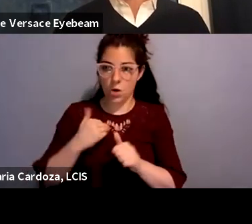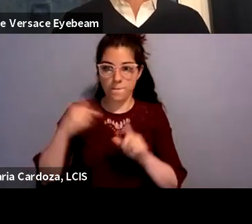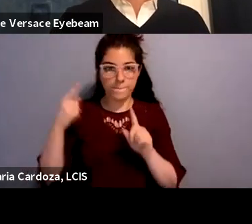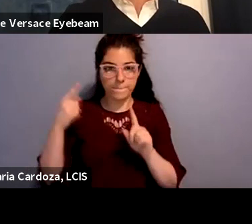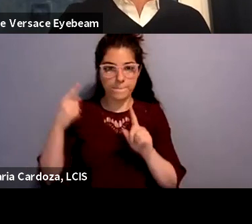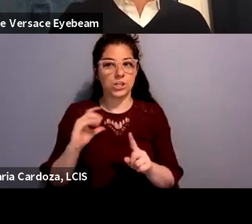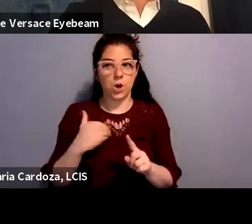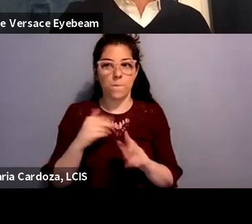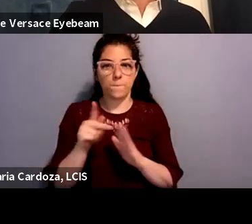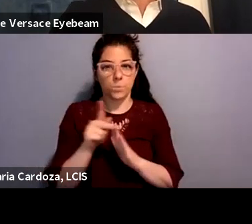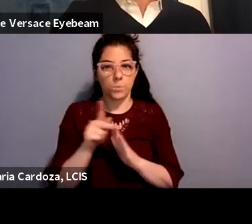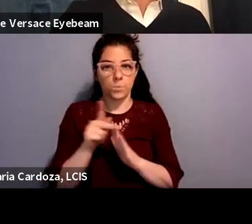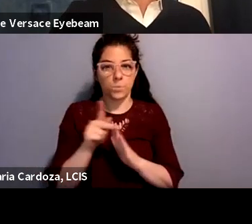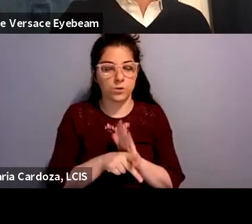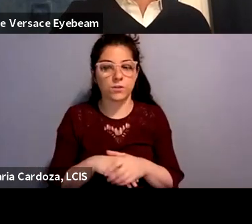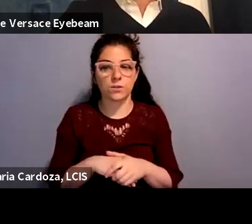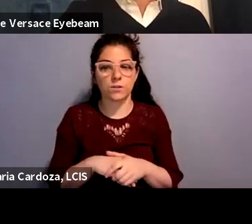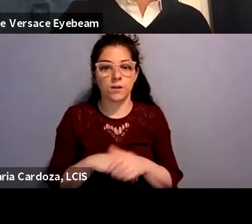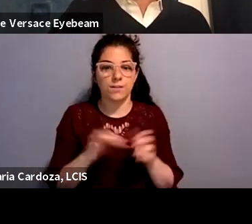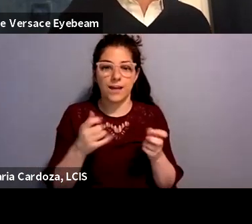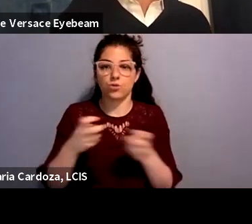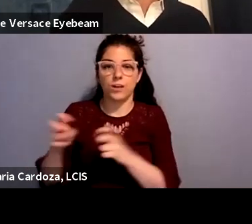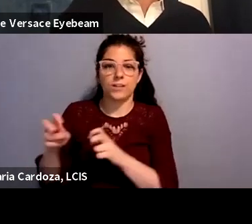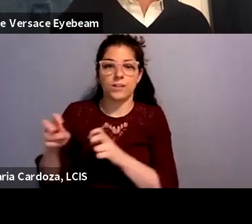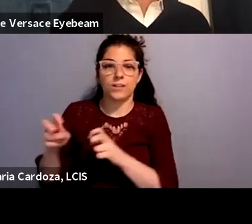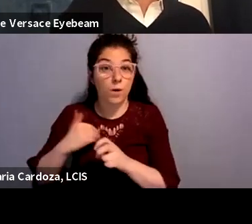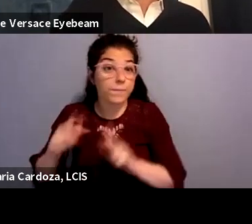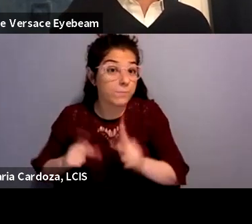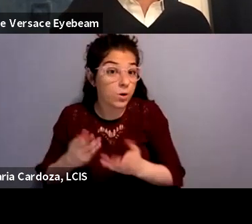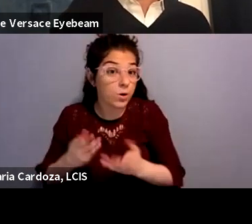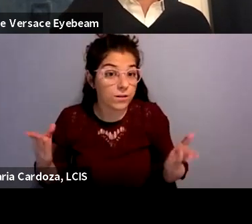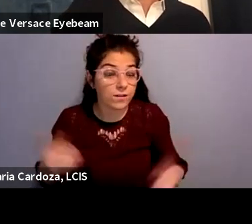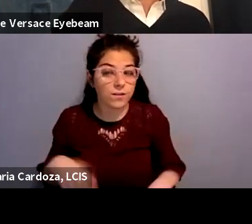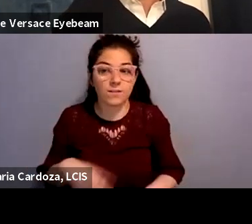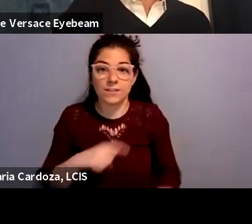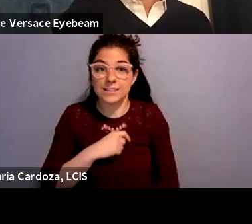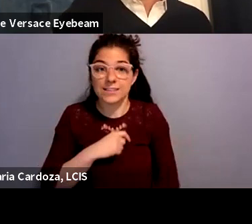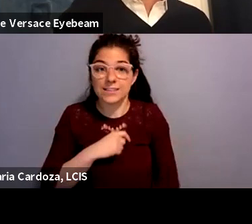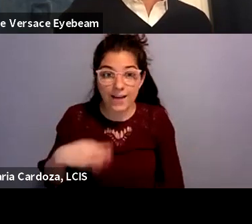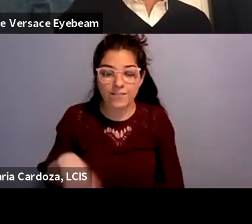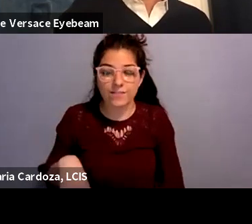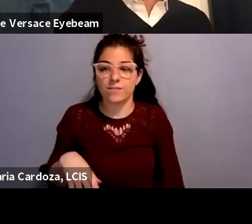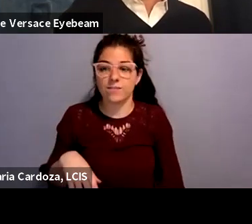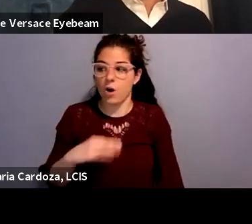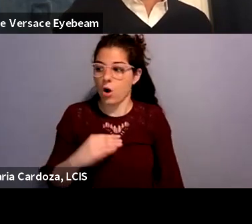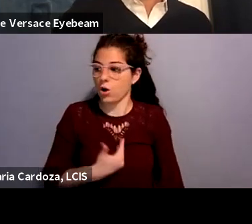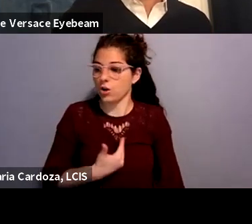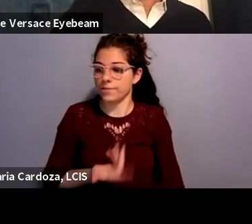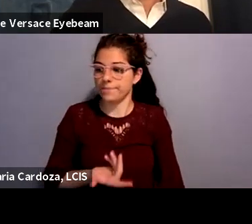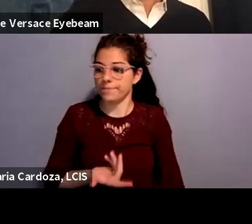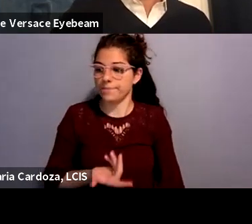principles, translates to our people, staff, and